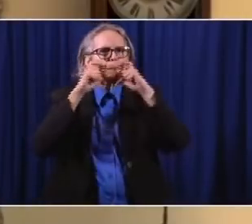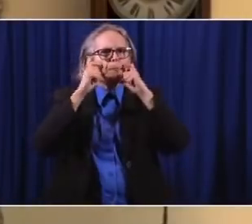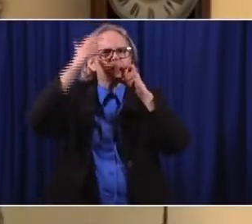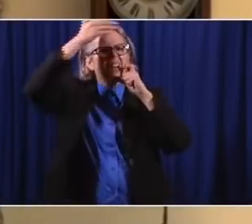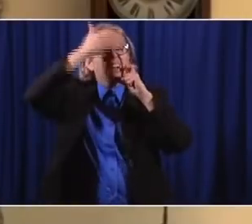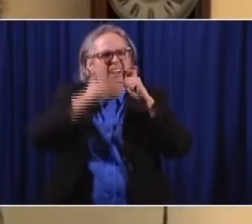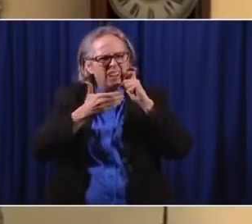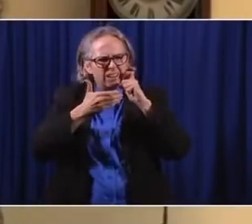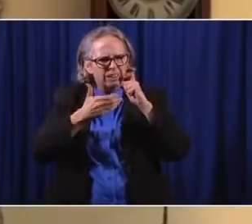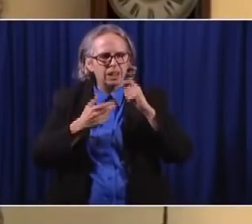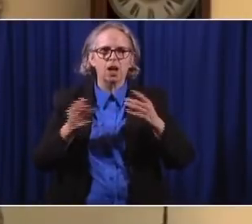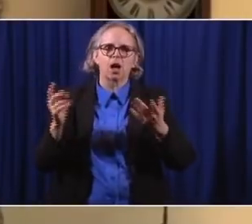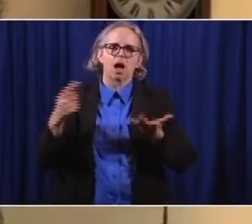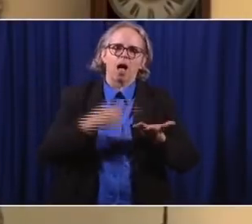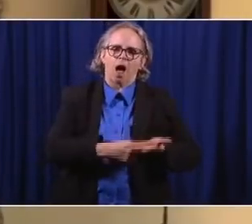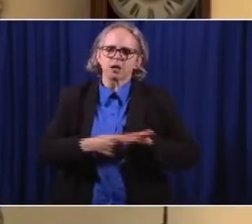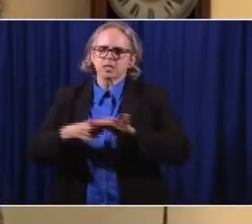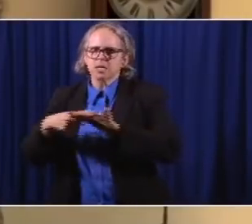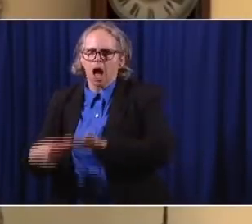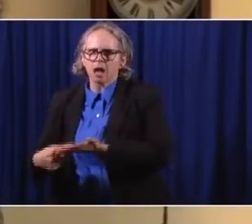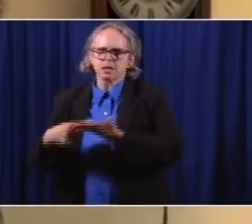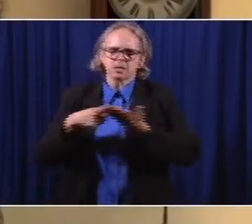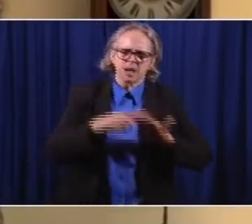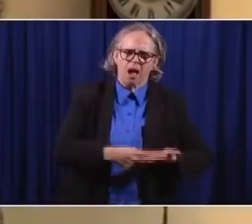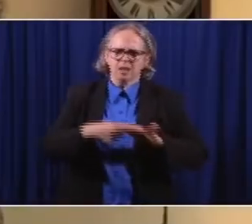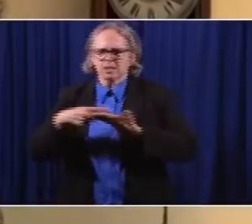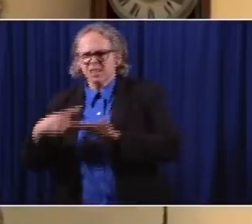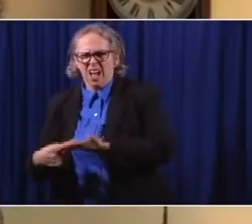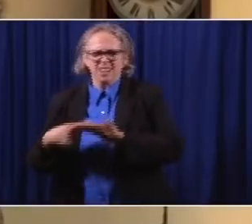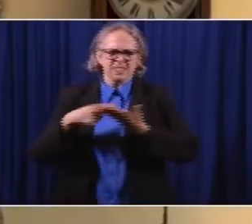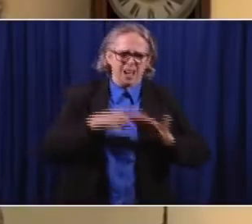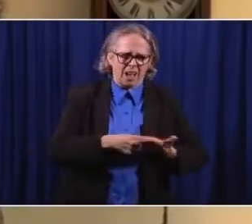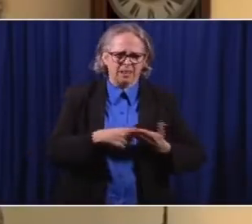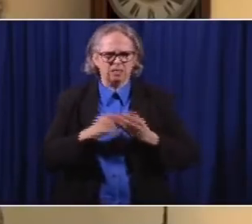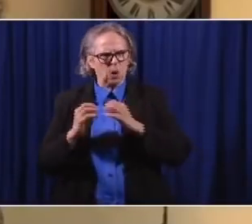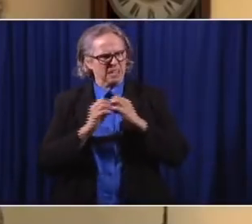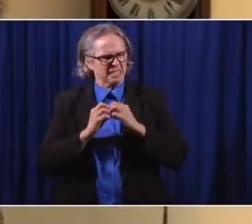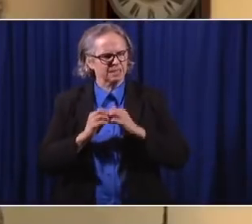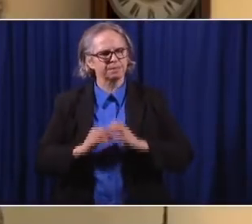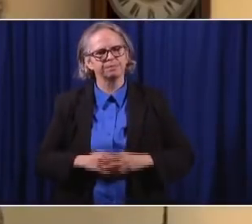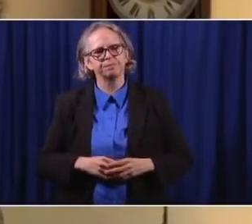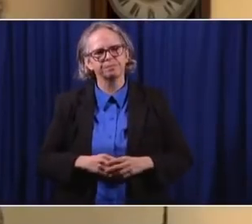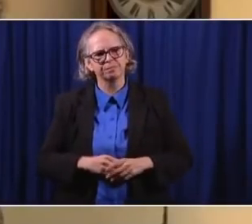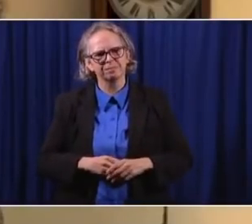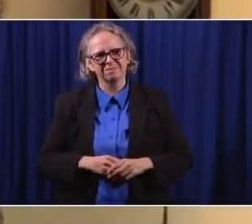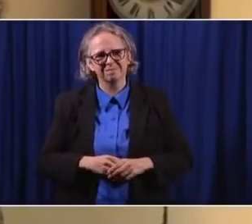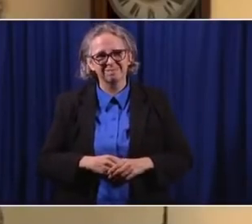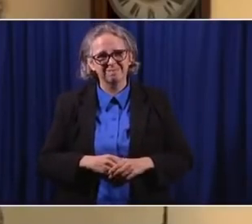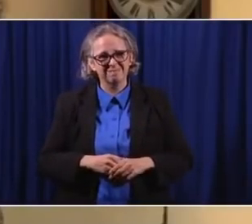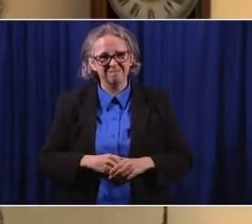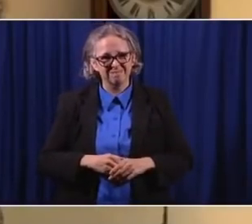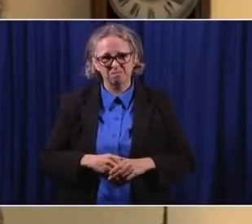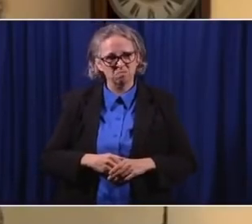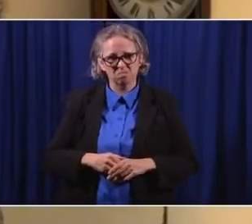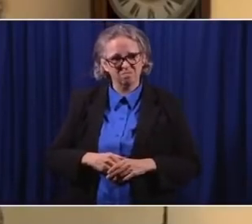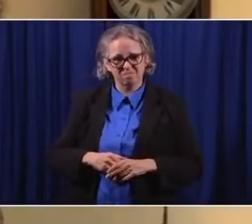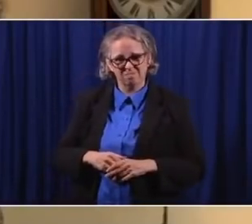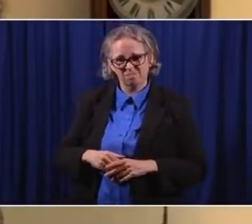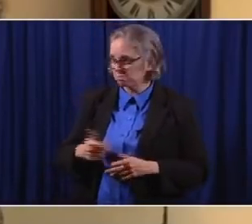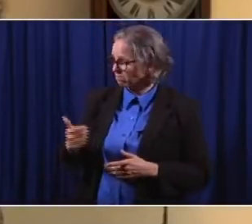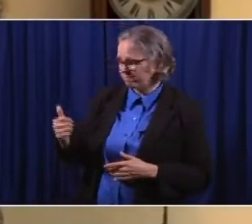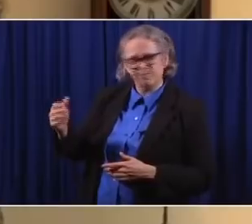forth for a while. And basically they asked her to leave, and she